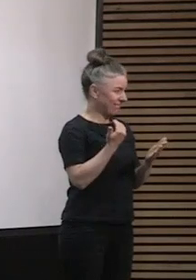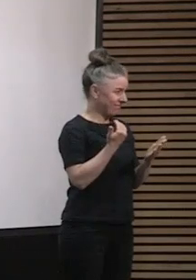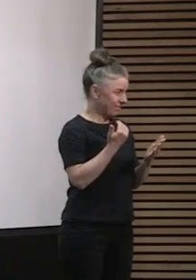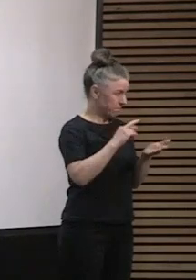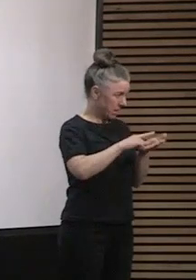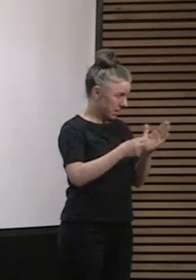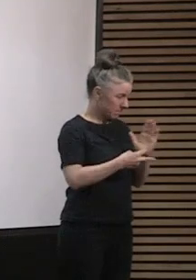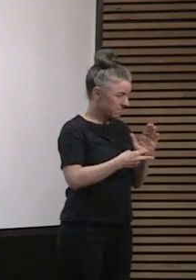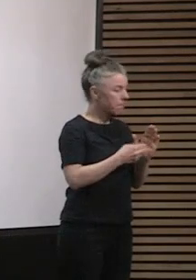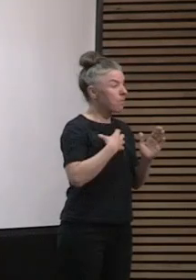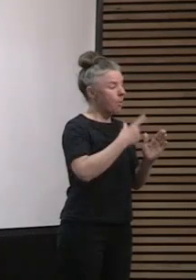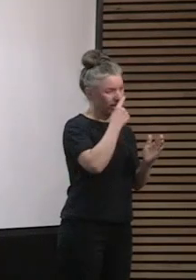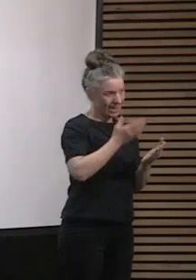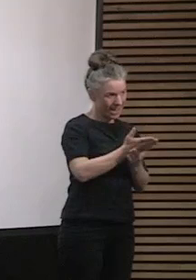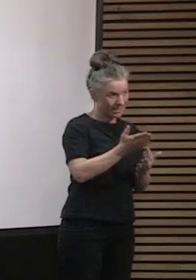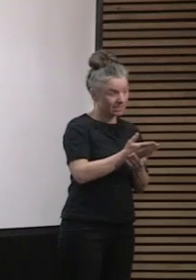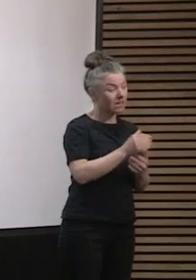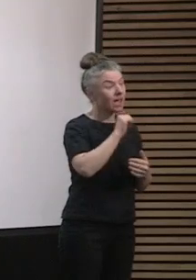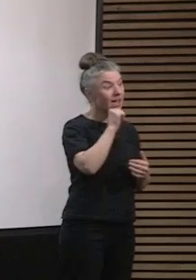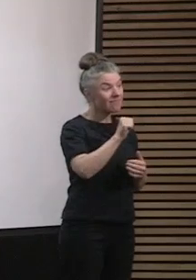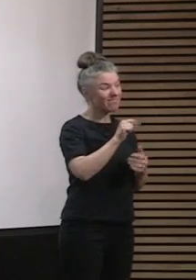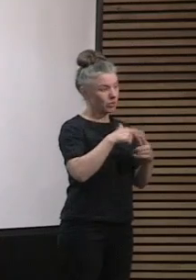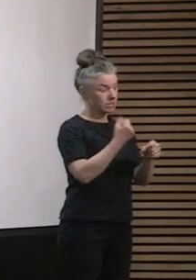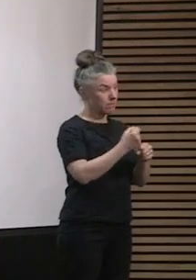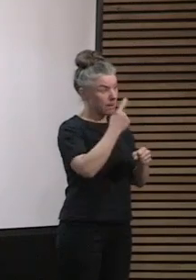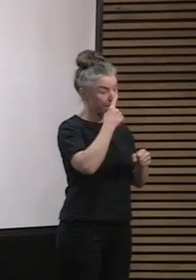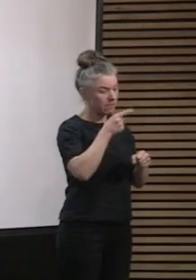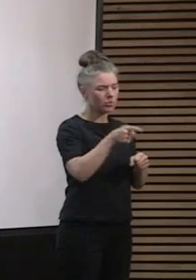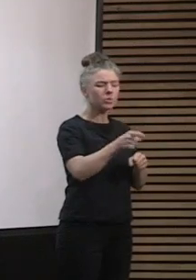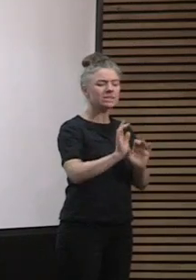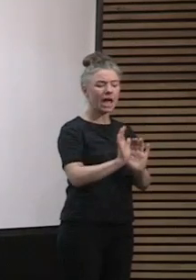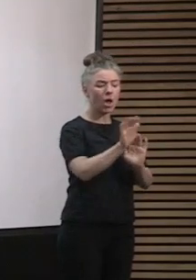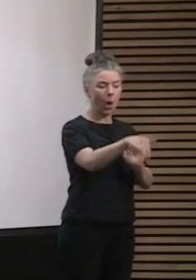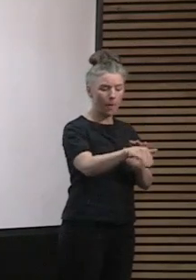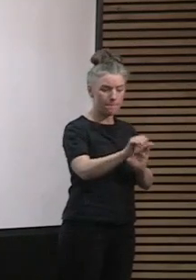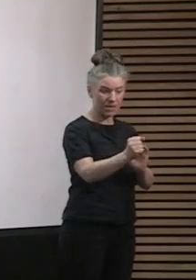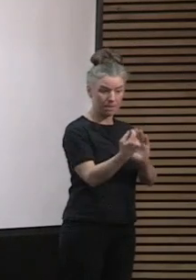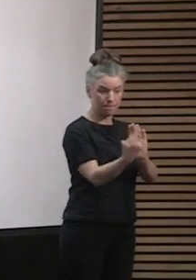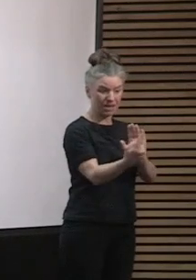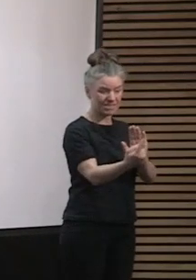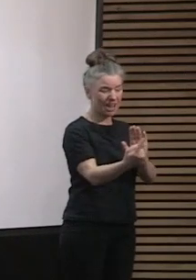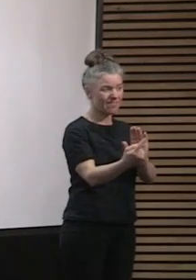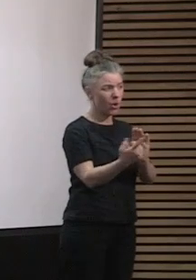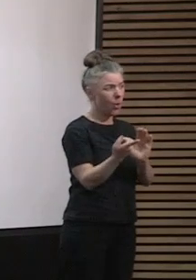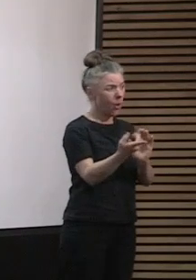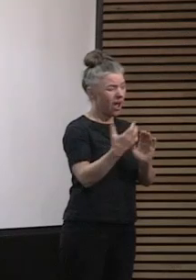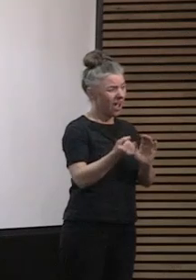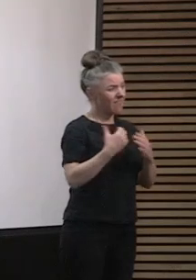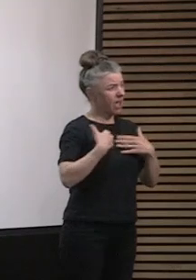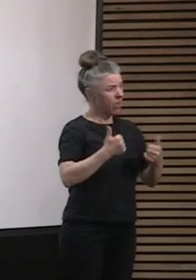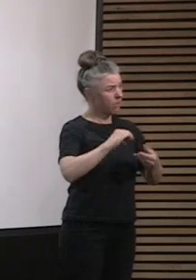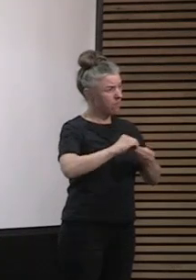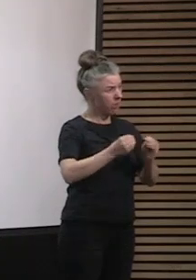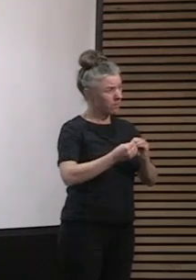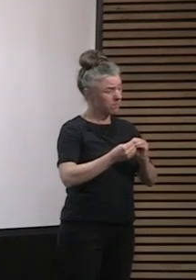that anybody who has been asked to stay home because they are required to self-isolate or because they are immunocompromised